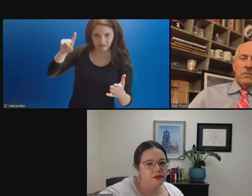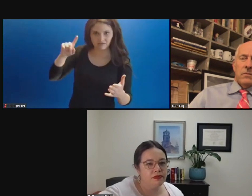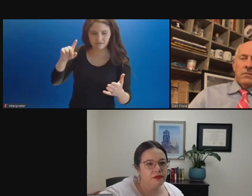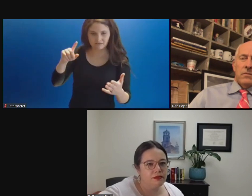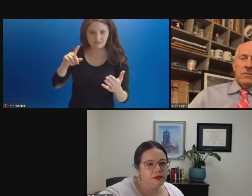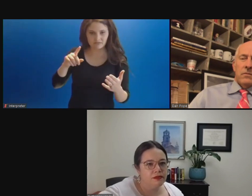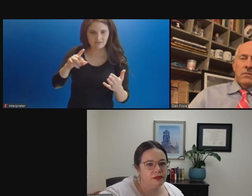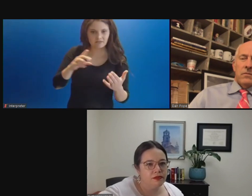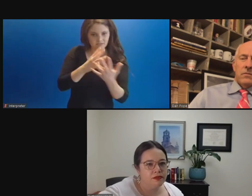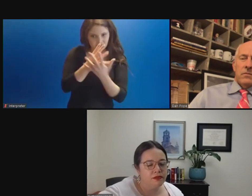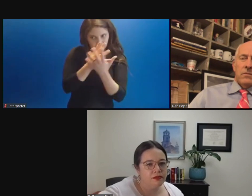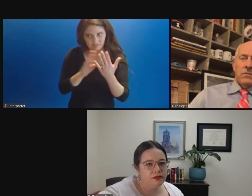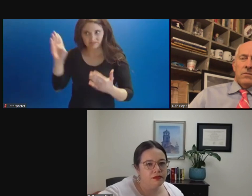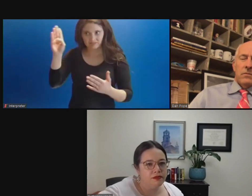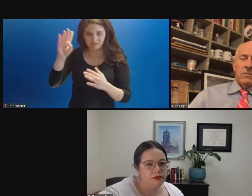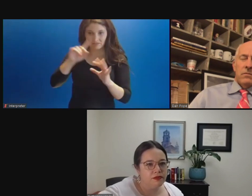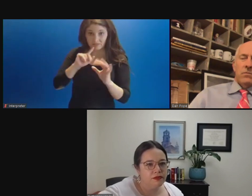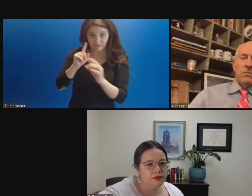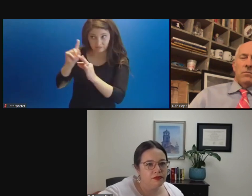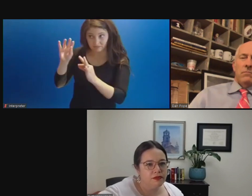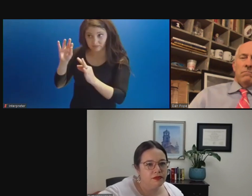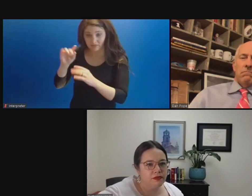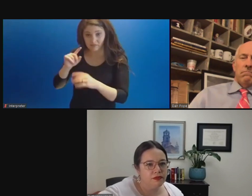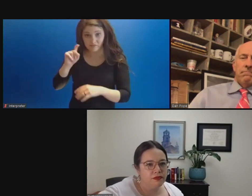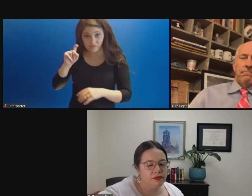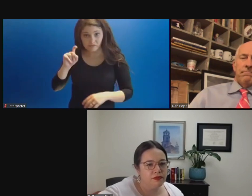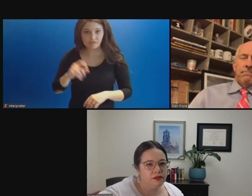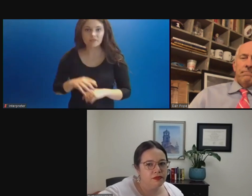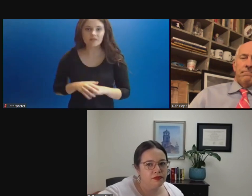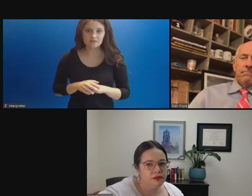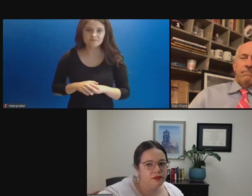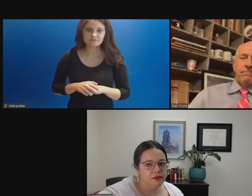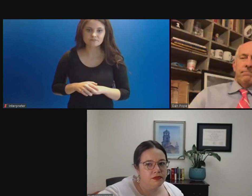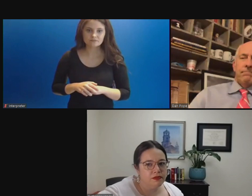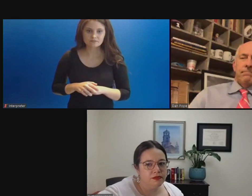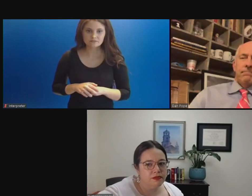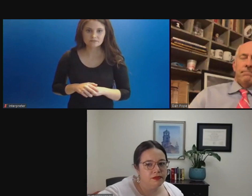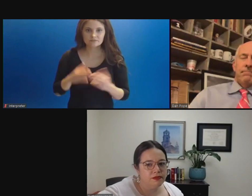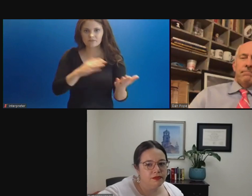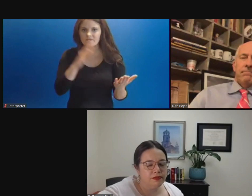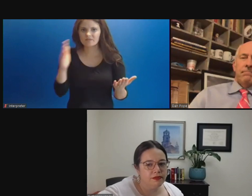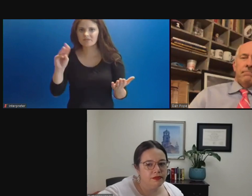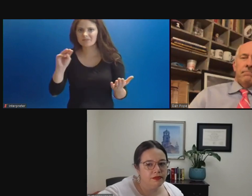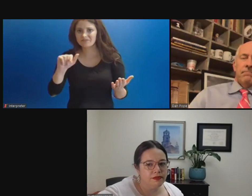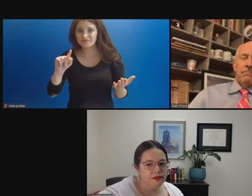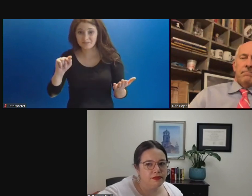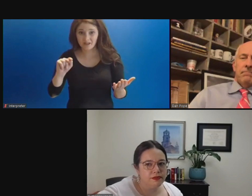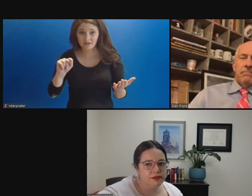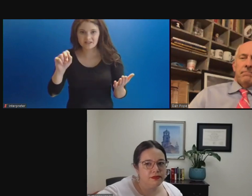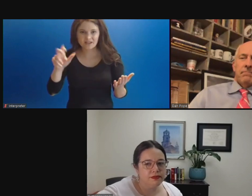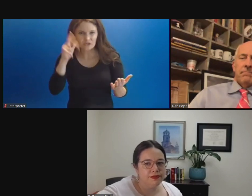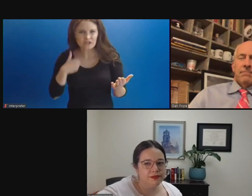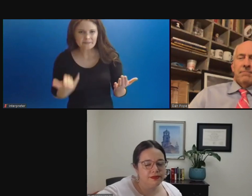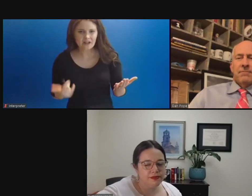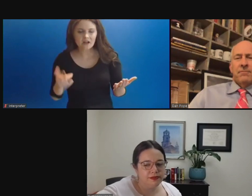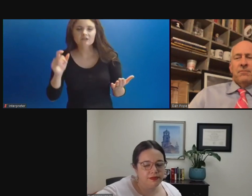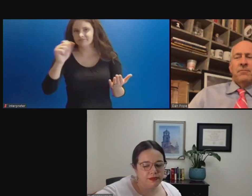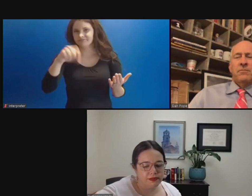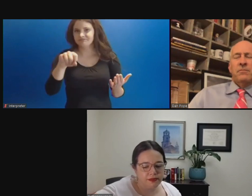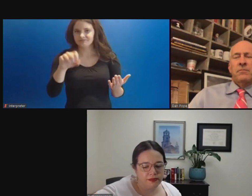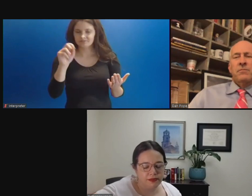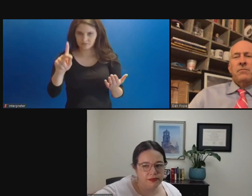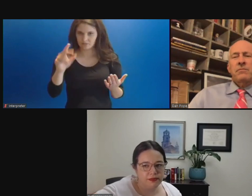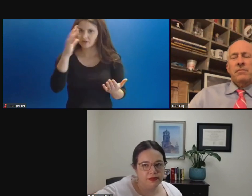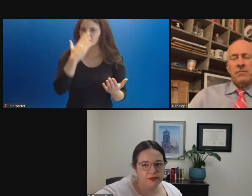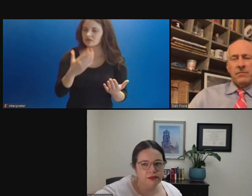the state anatomical board. Okay, we're gonna try Matt Dotre again. Can you hear me now? Yes. Okay,